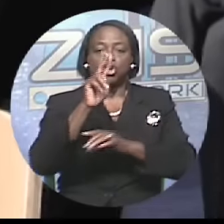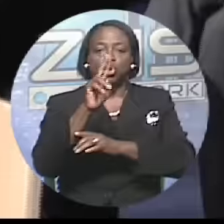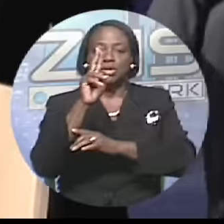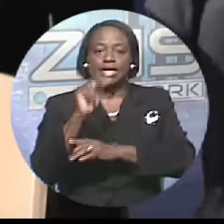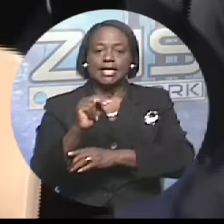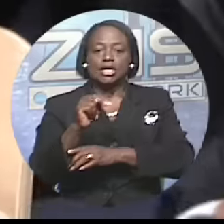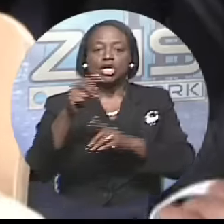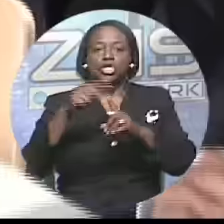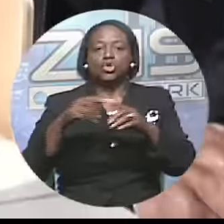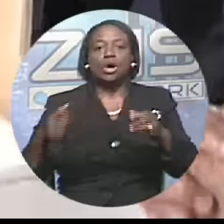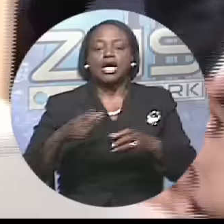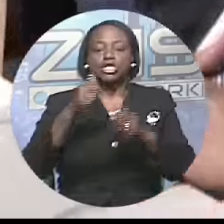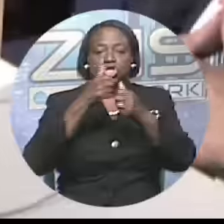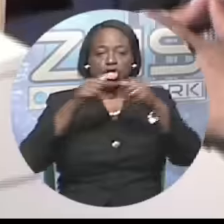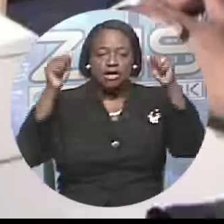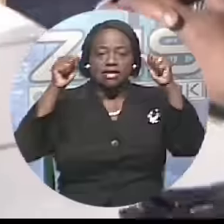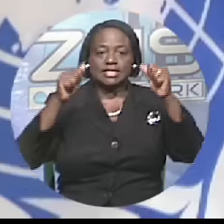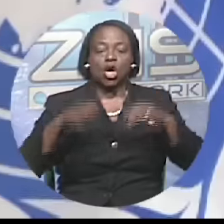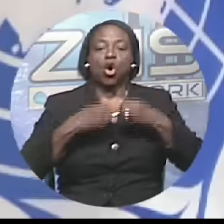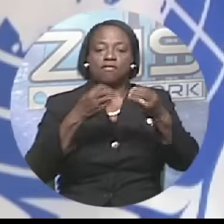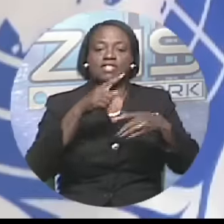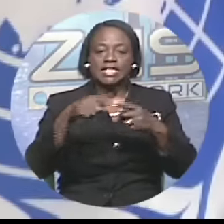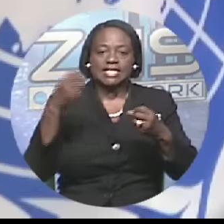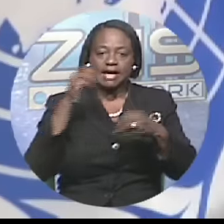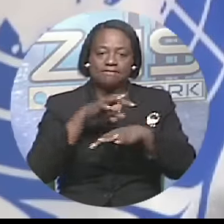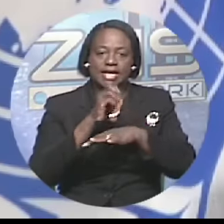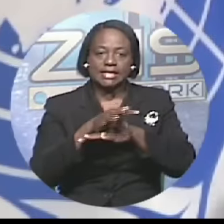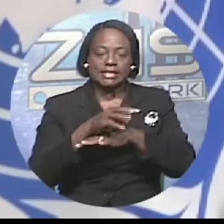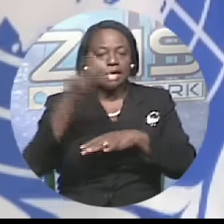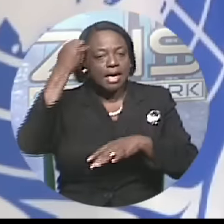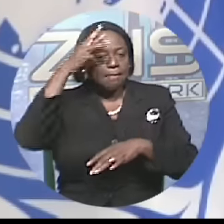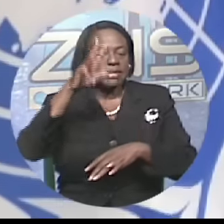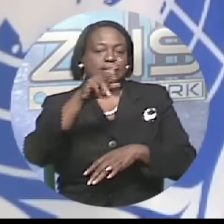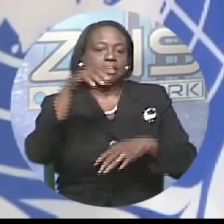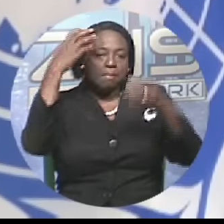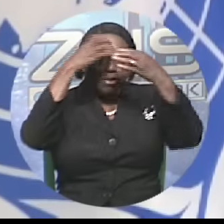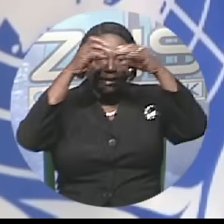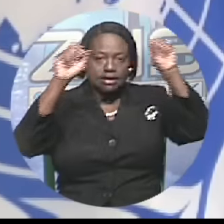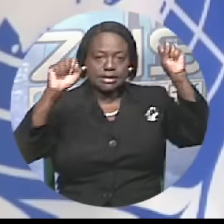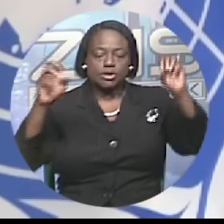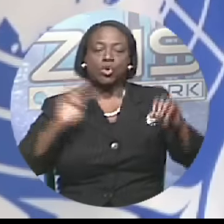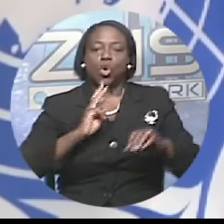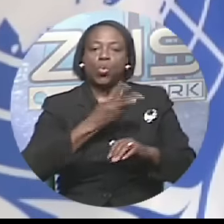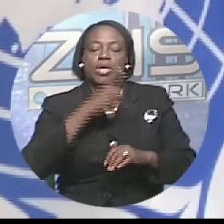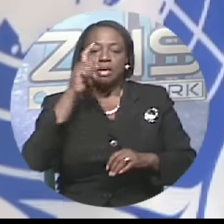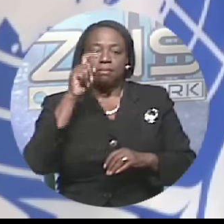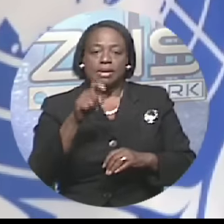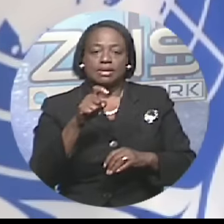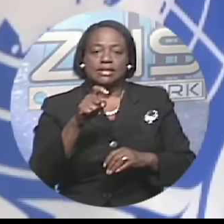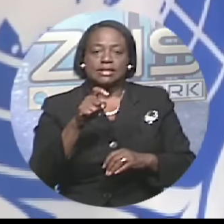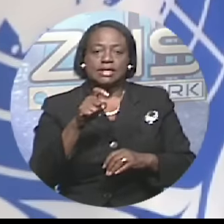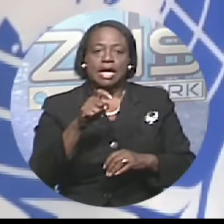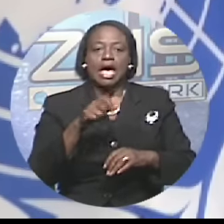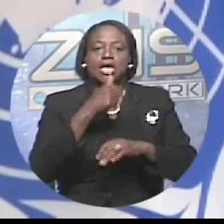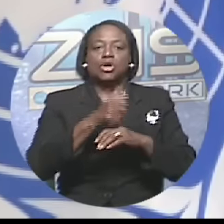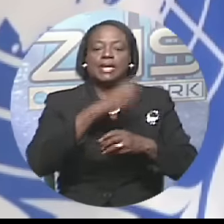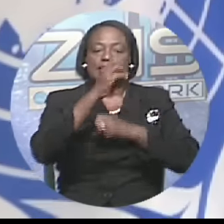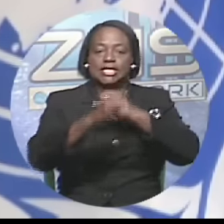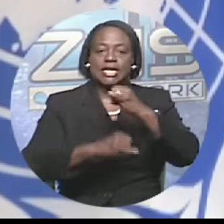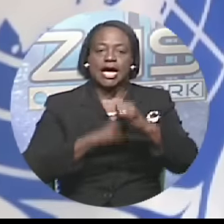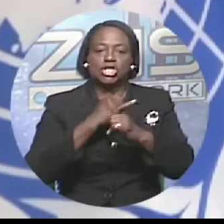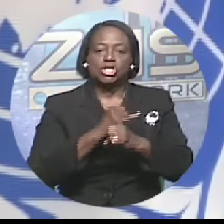he offered this advice to the body. Mr. President, we must adopt at the end of next week an